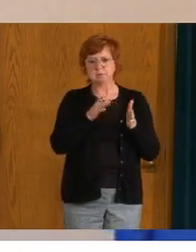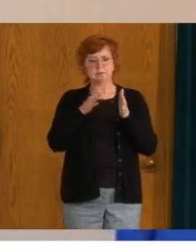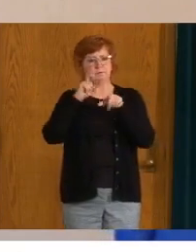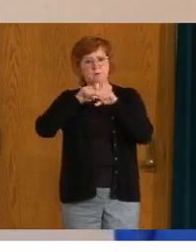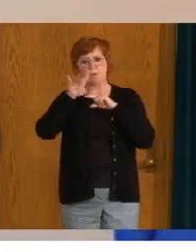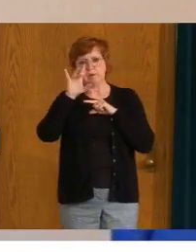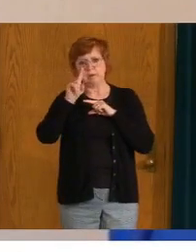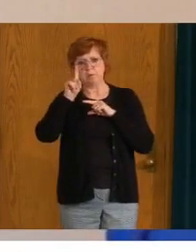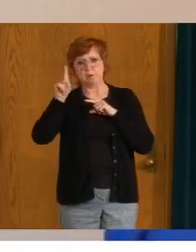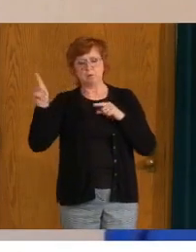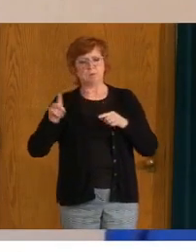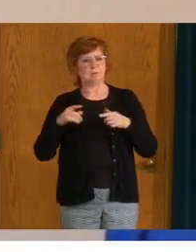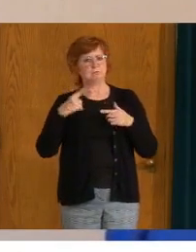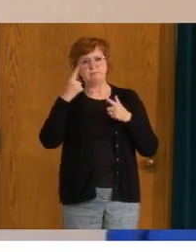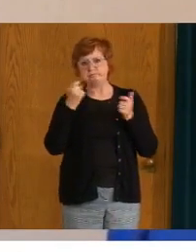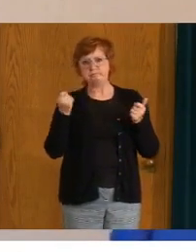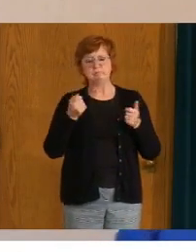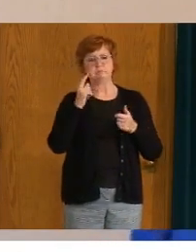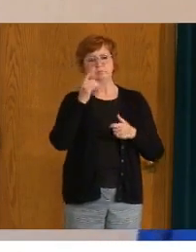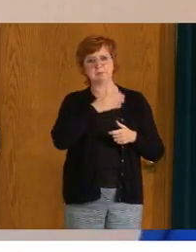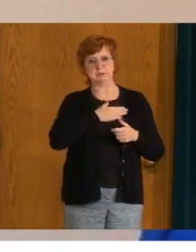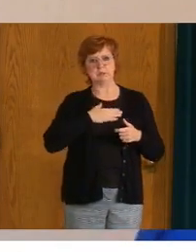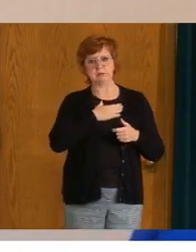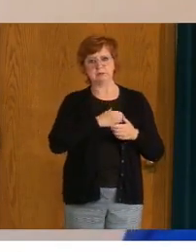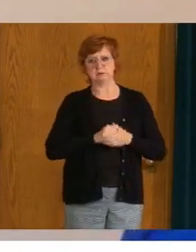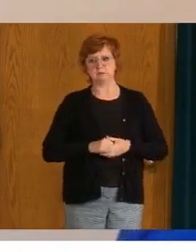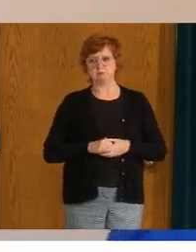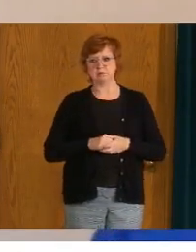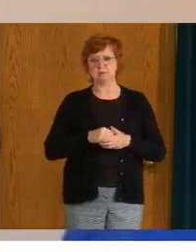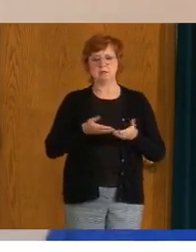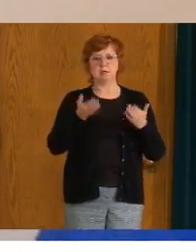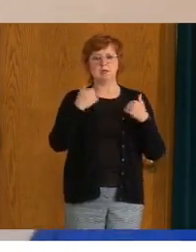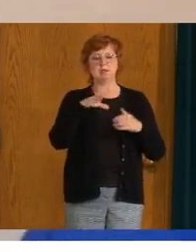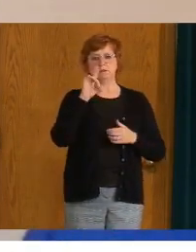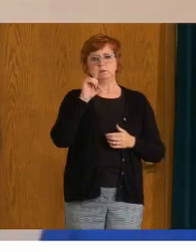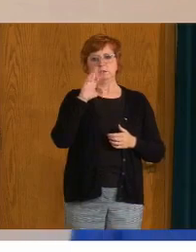the adaptations to the immunization strategy moving forward. Thank you. Go ahead, Derek.